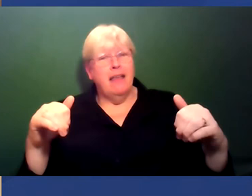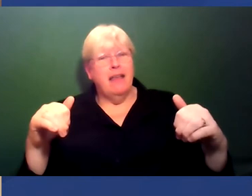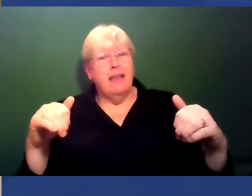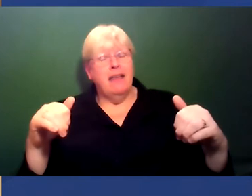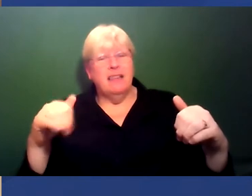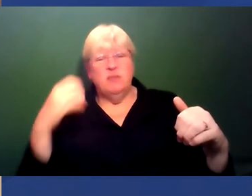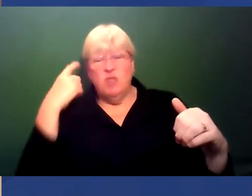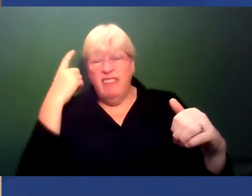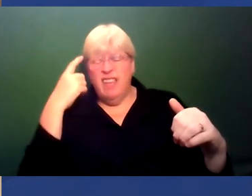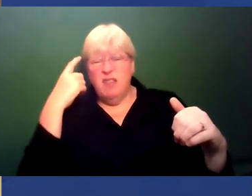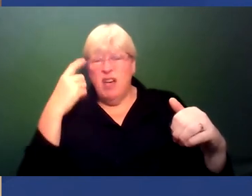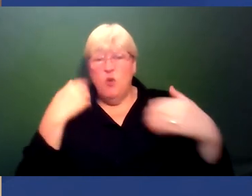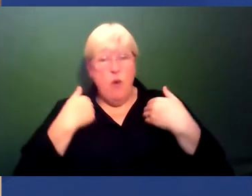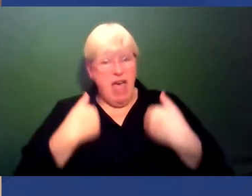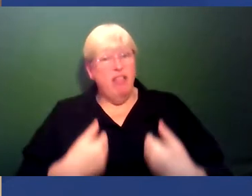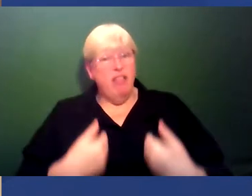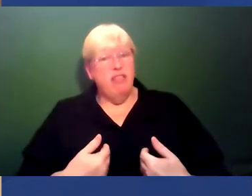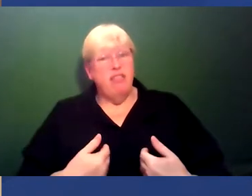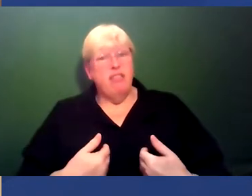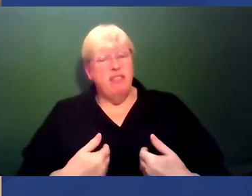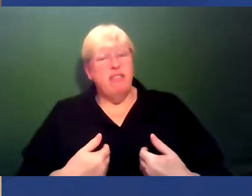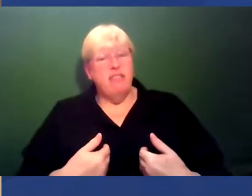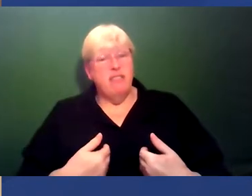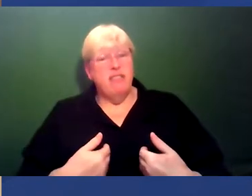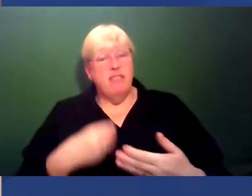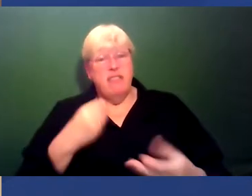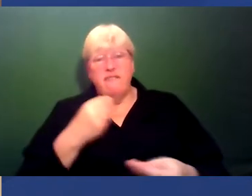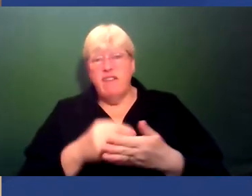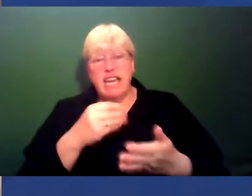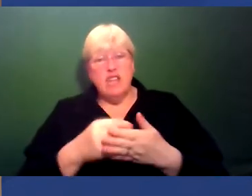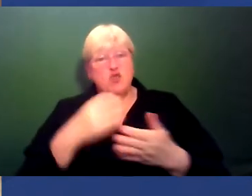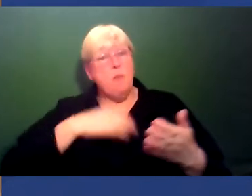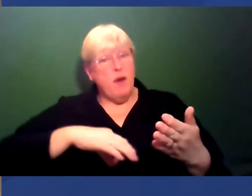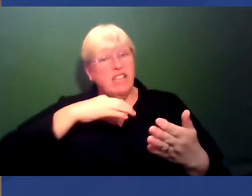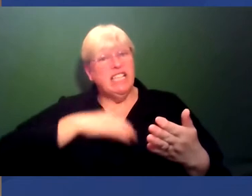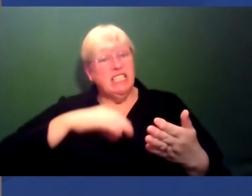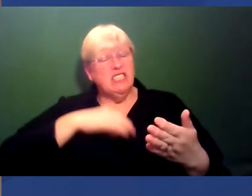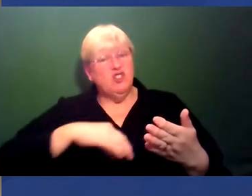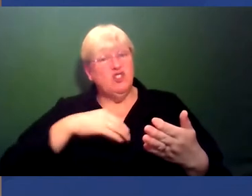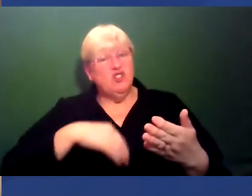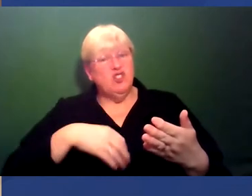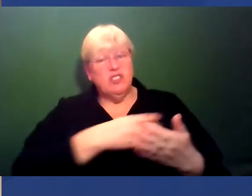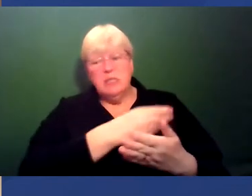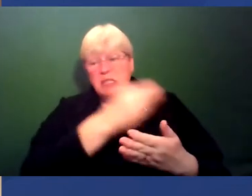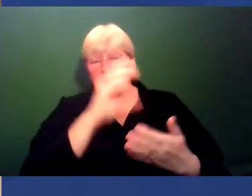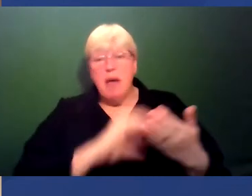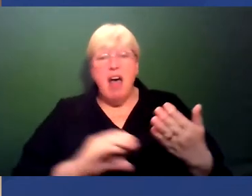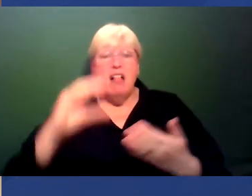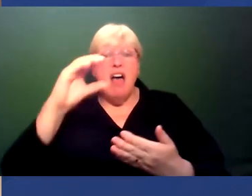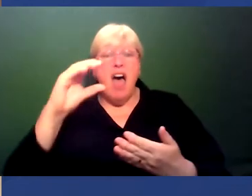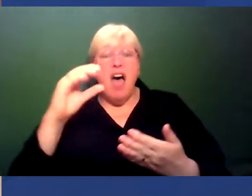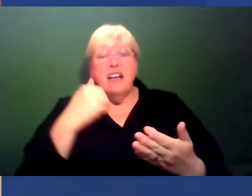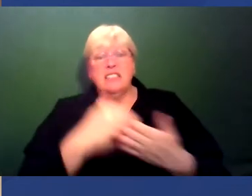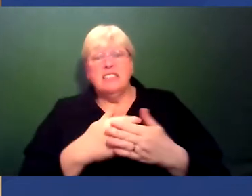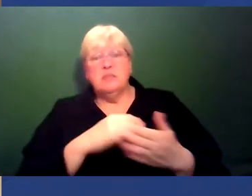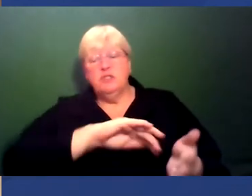at it in terms of wealth and financial privilege. You know, the certain class groups will try and carve out other